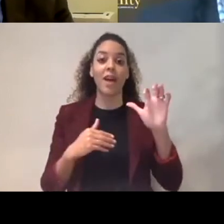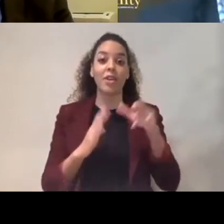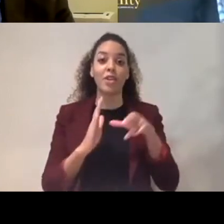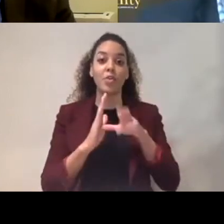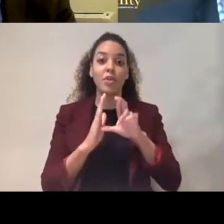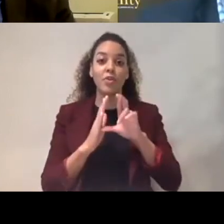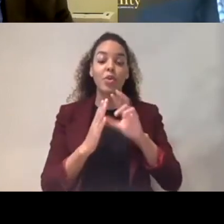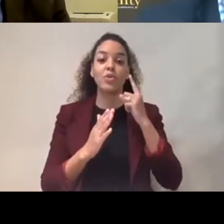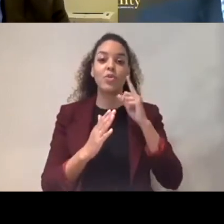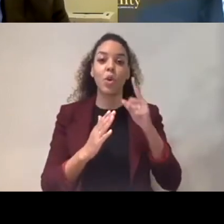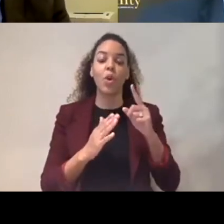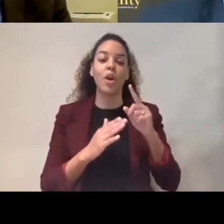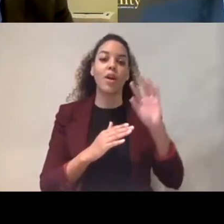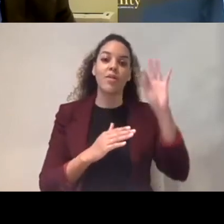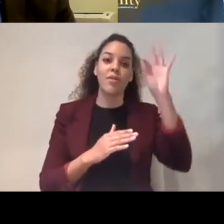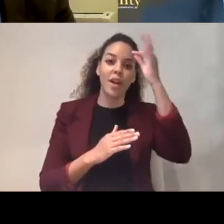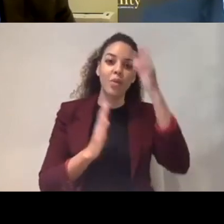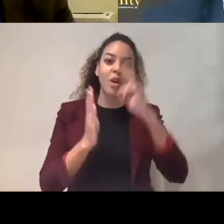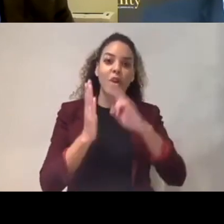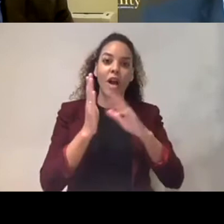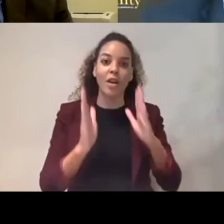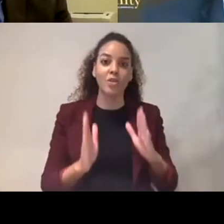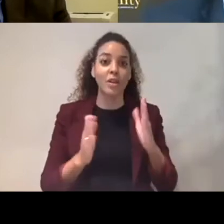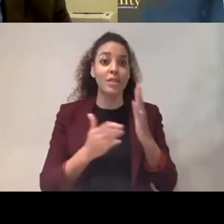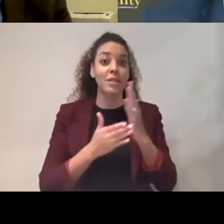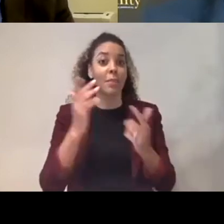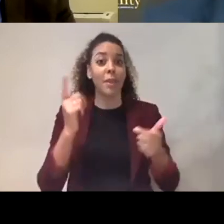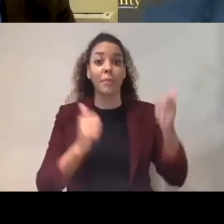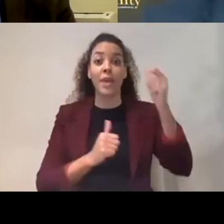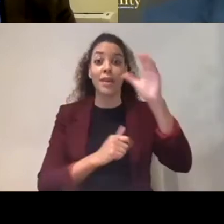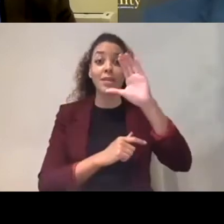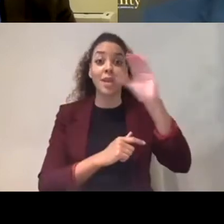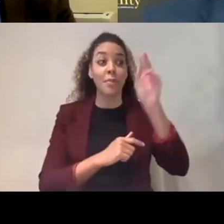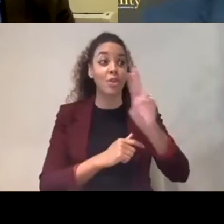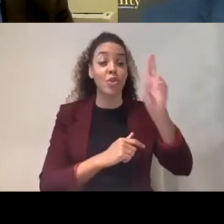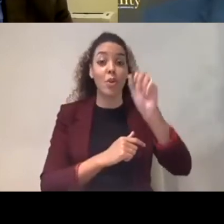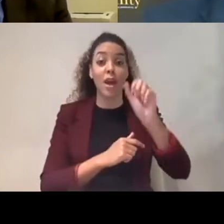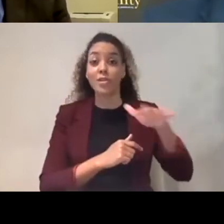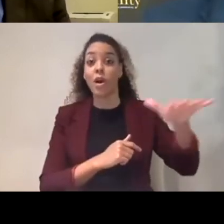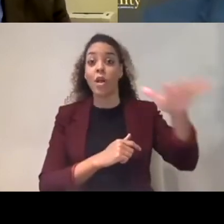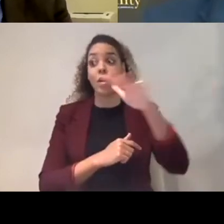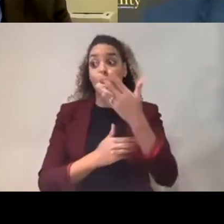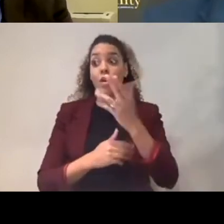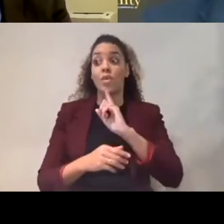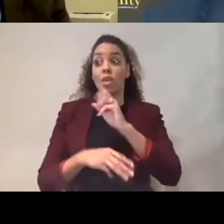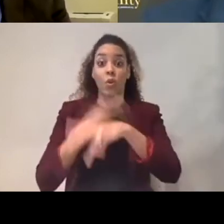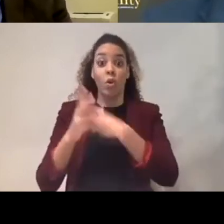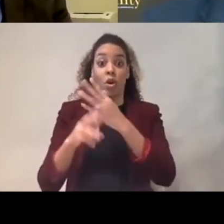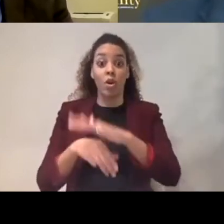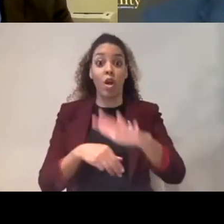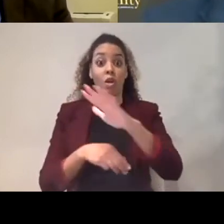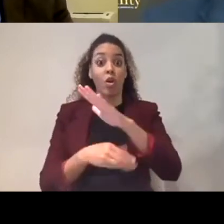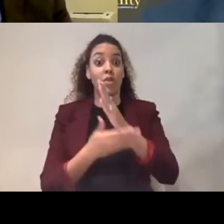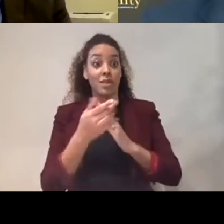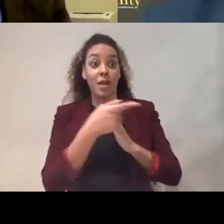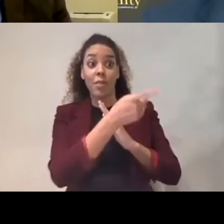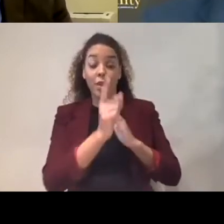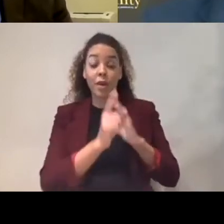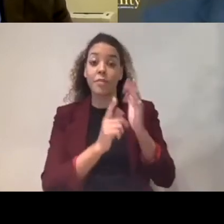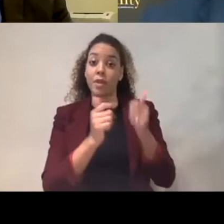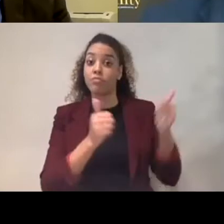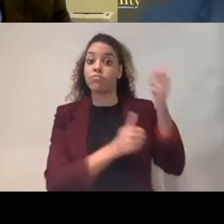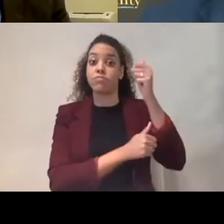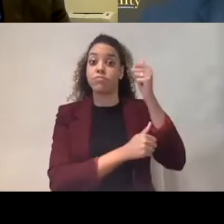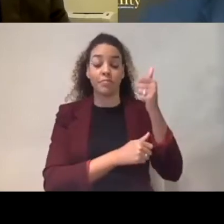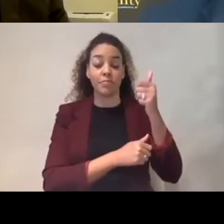contractor headquarters, some of the biggest companies in the United States, some of the biggest companies in the world, going in and looking at their corporate